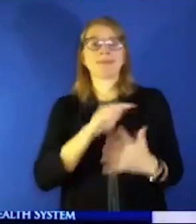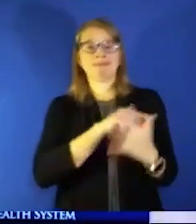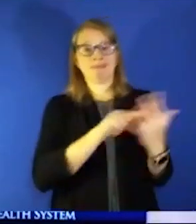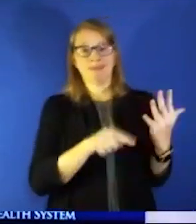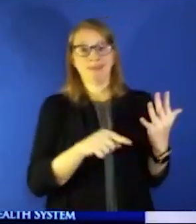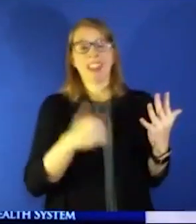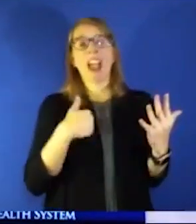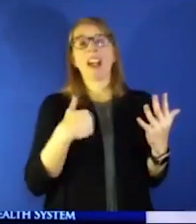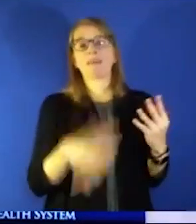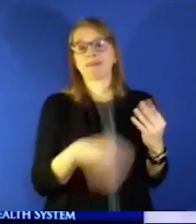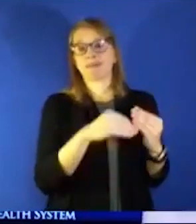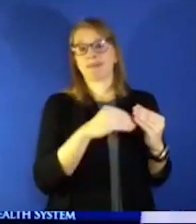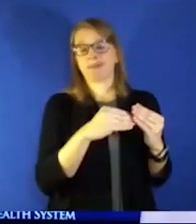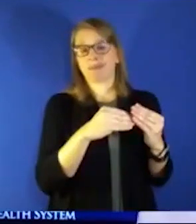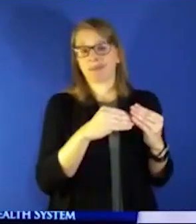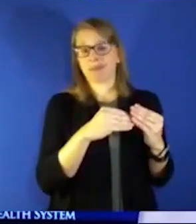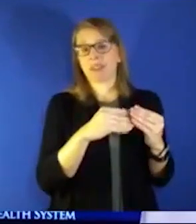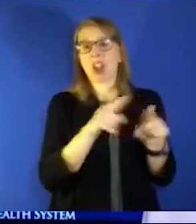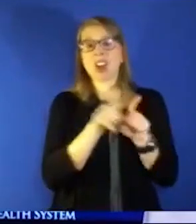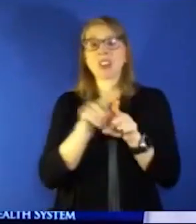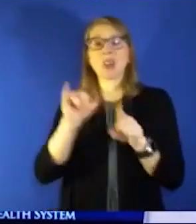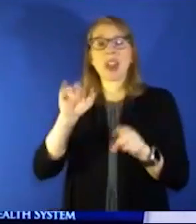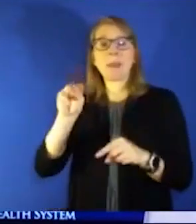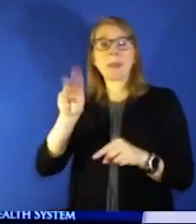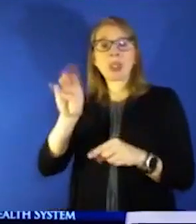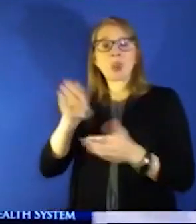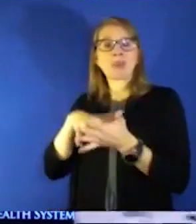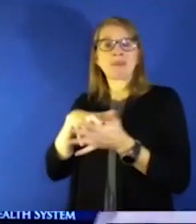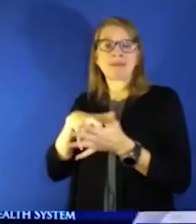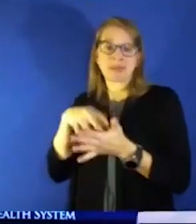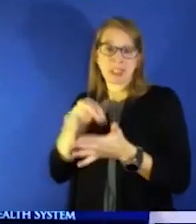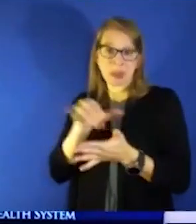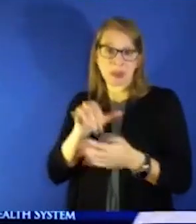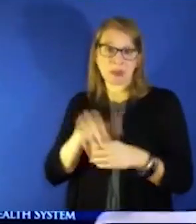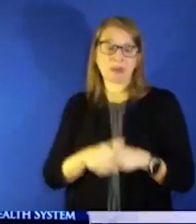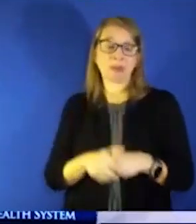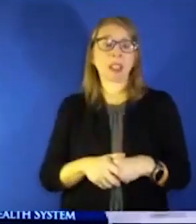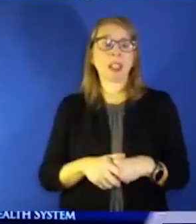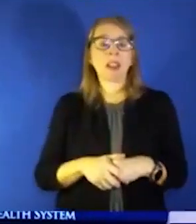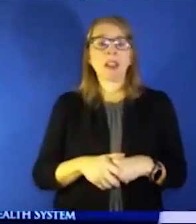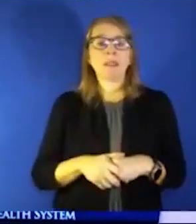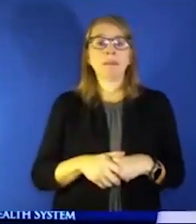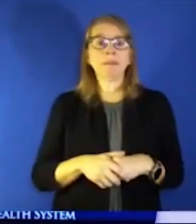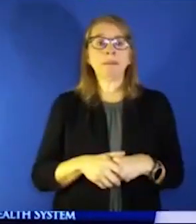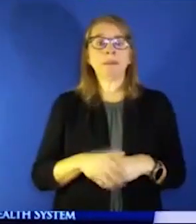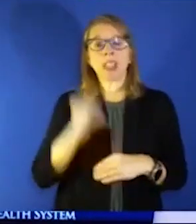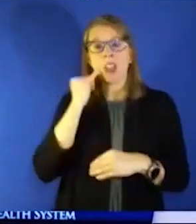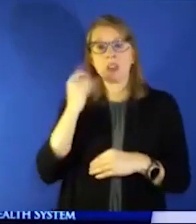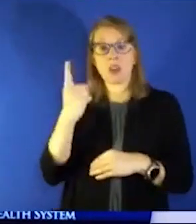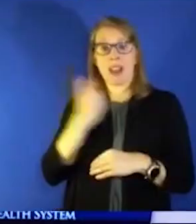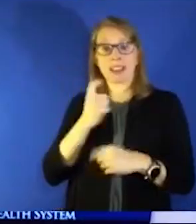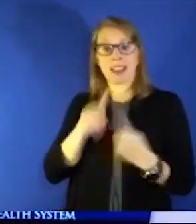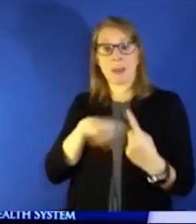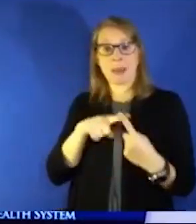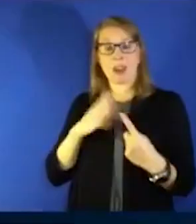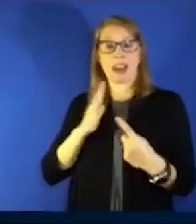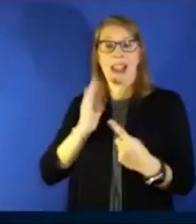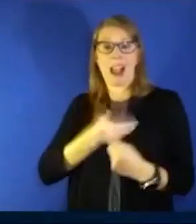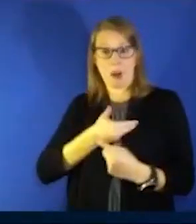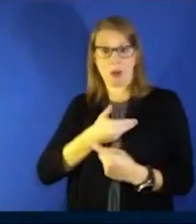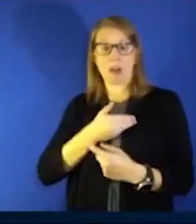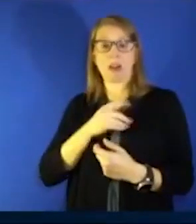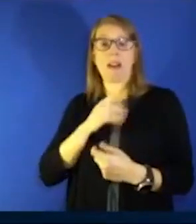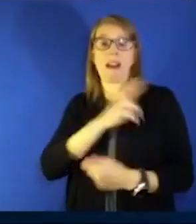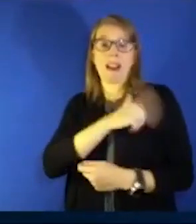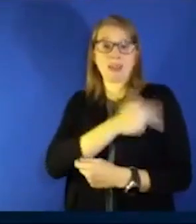those immunosuppressive states at all. But we'll see what we can do if you were asking specifically about our hospital. Yeah,